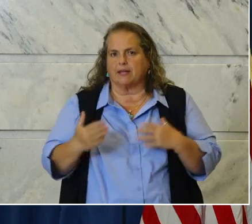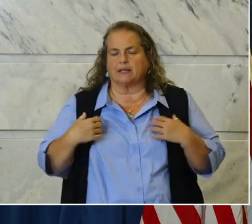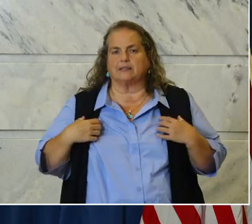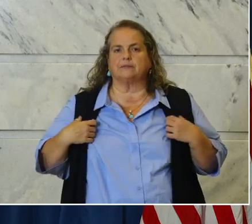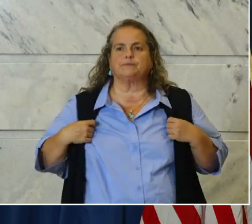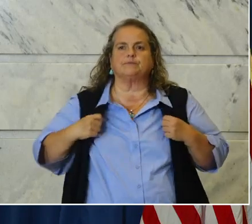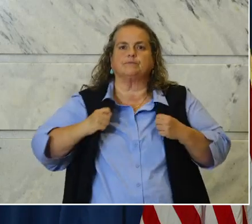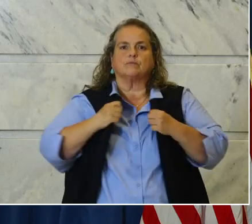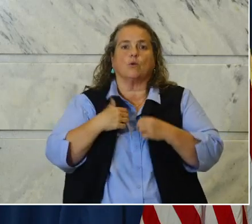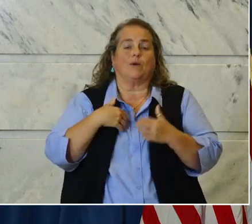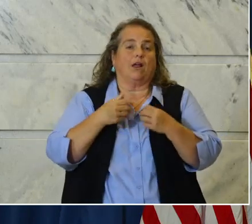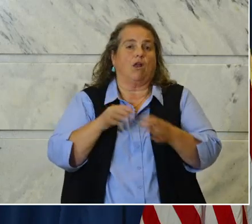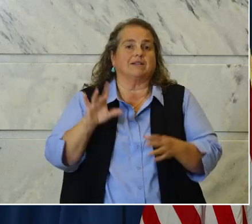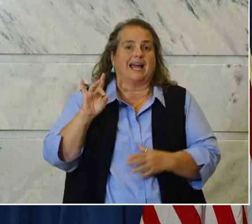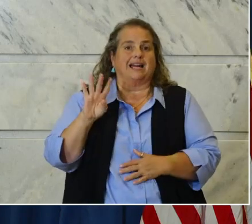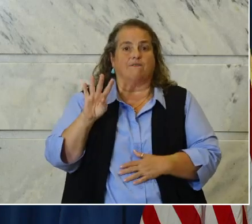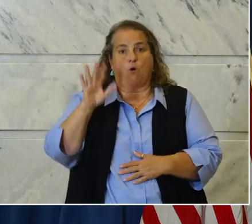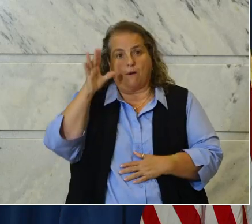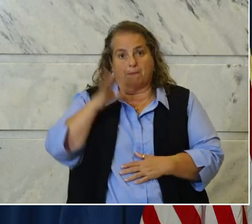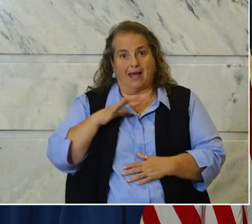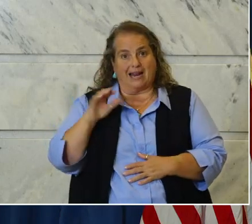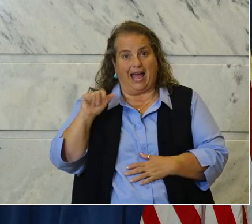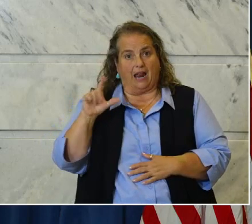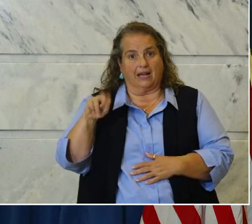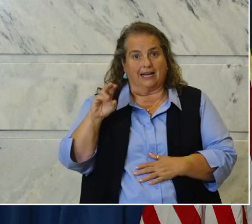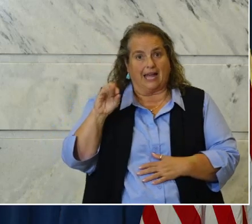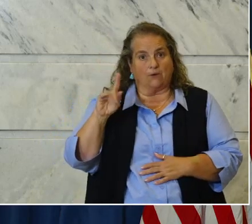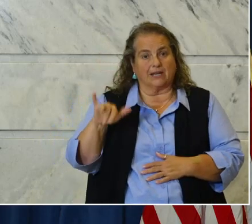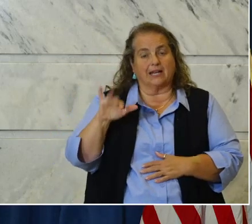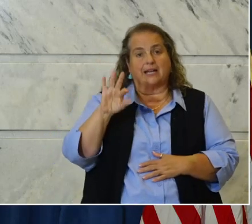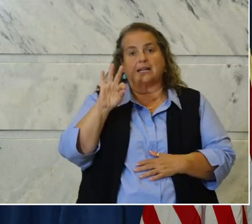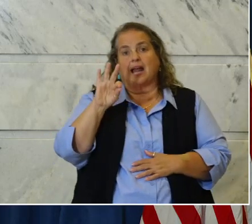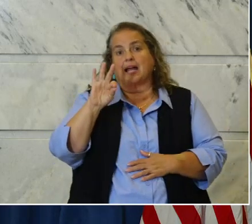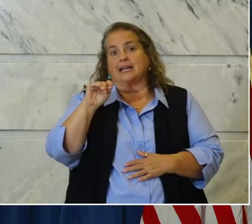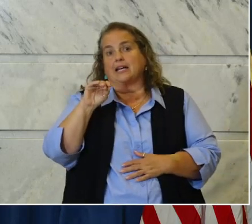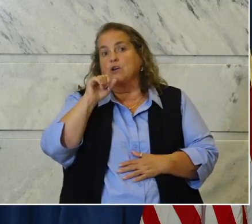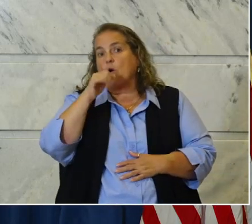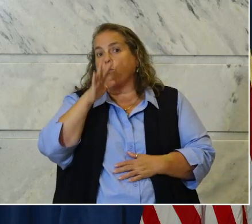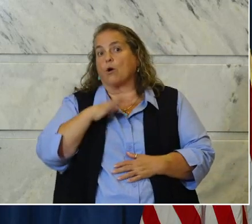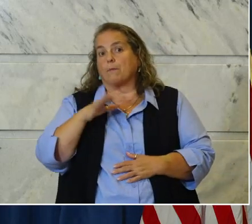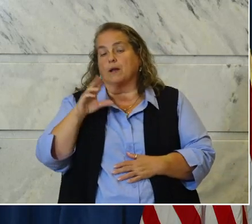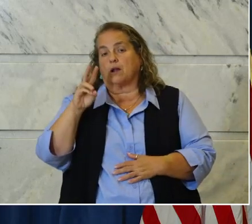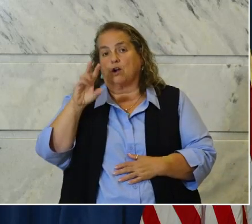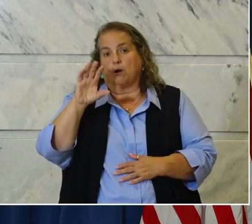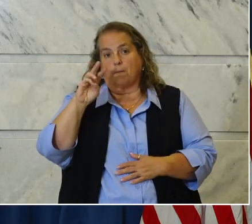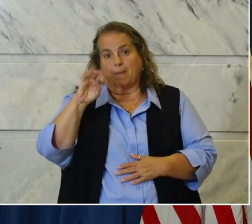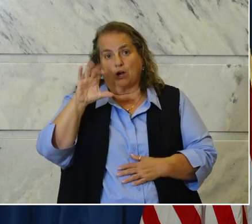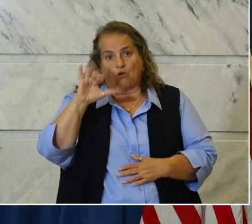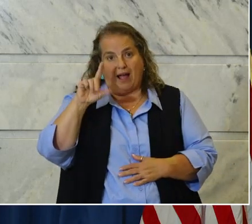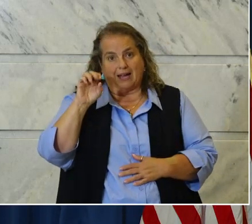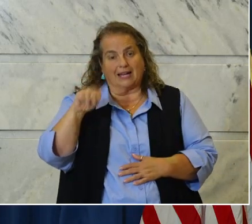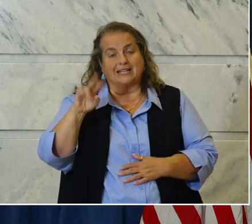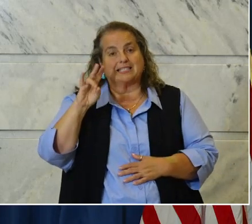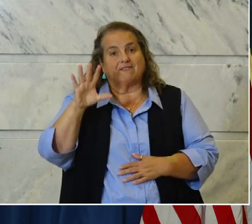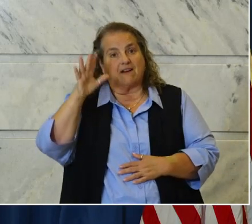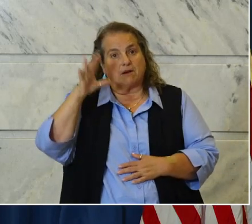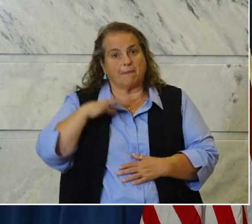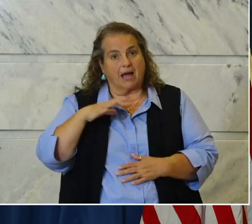an 84-year-old man in Allen County, an 89-year-old woman in McCracken County, a 75-year-old man in Warren